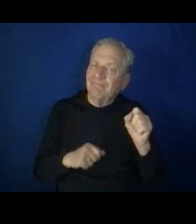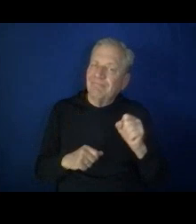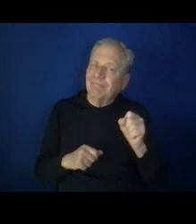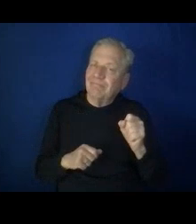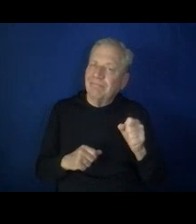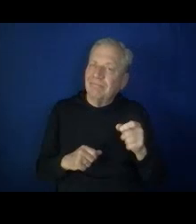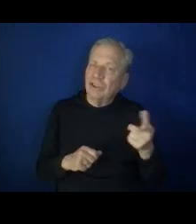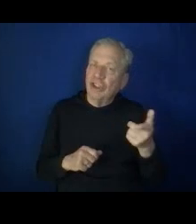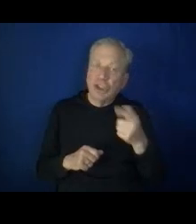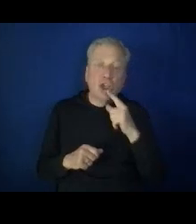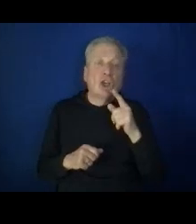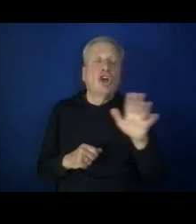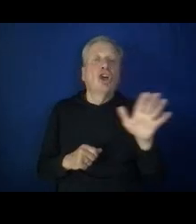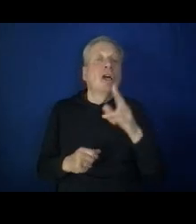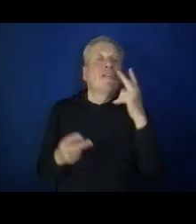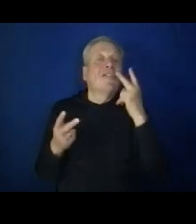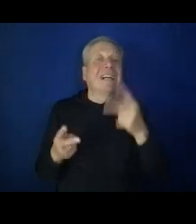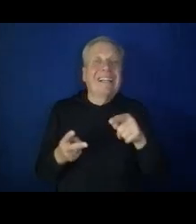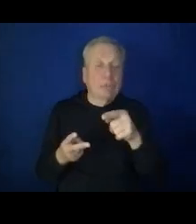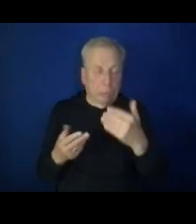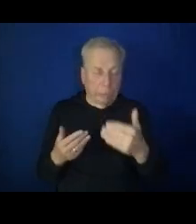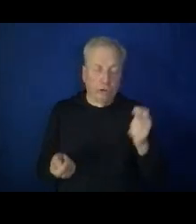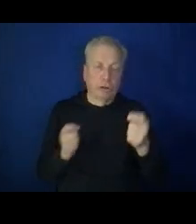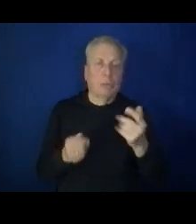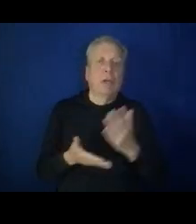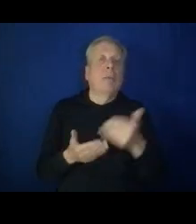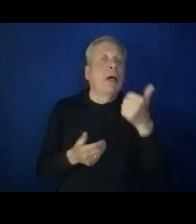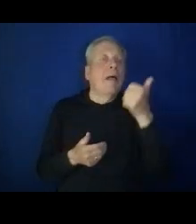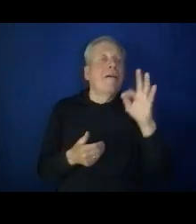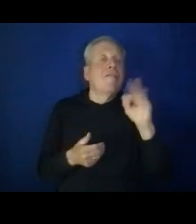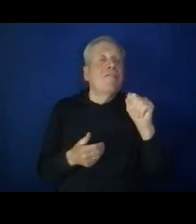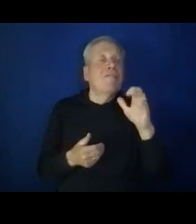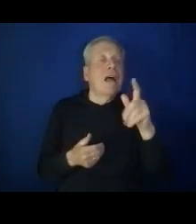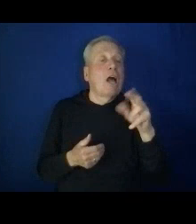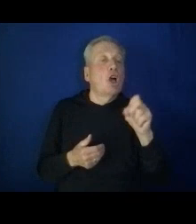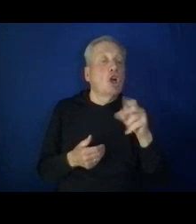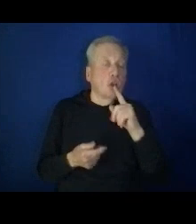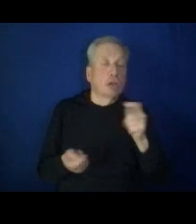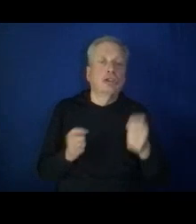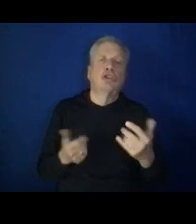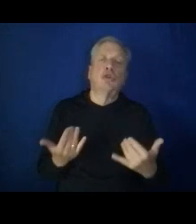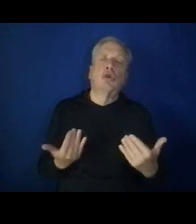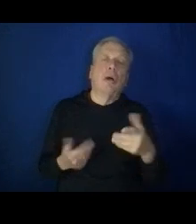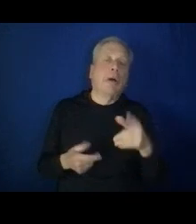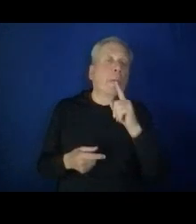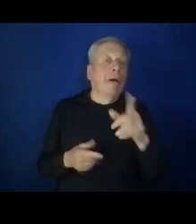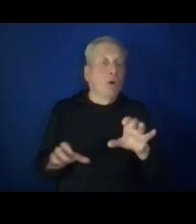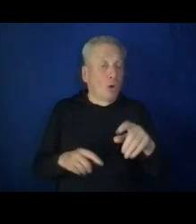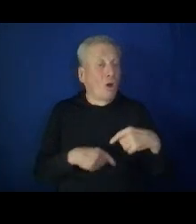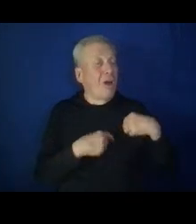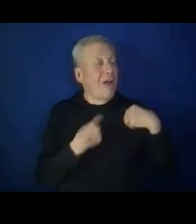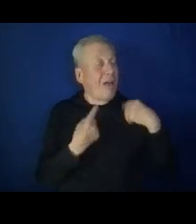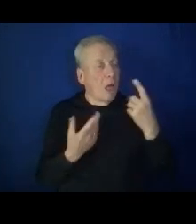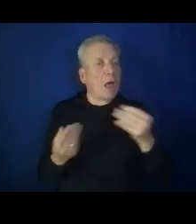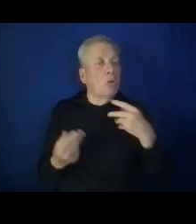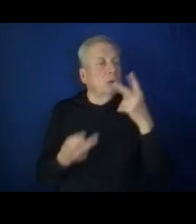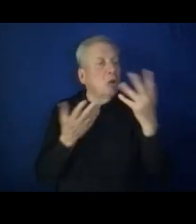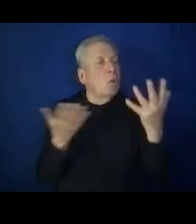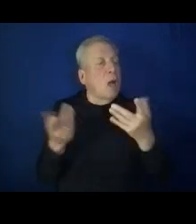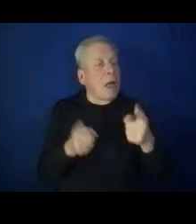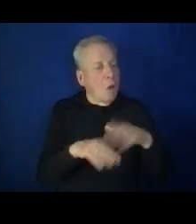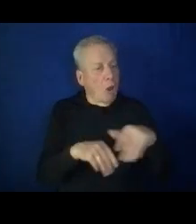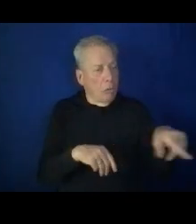visitation might be changing. There might be other factors that are changing, especially if you've been doing this for a long time, that are affecting what we see on the ground.